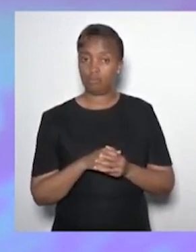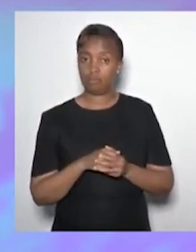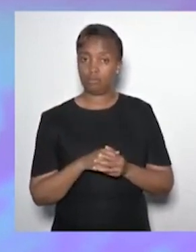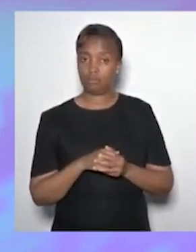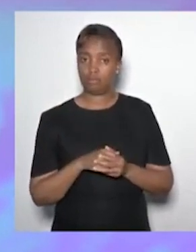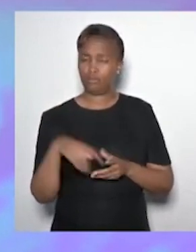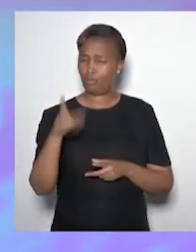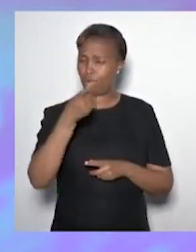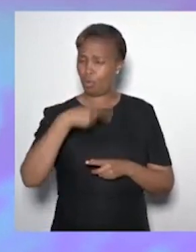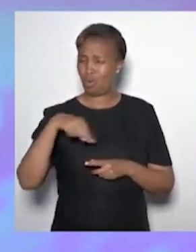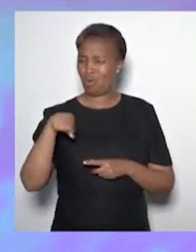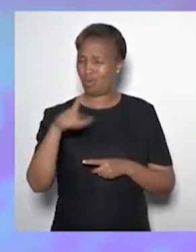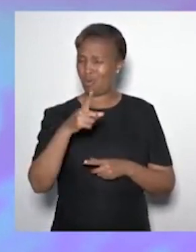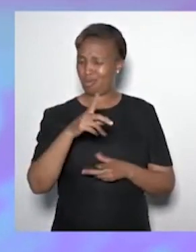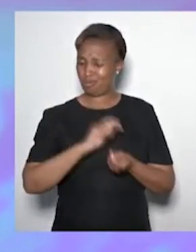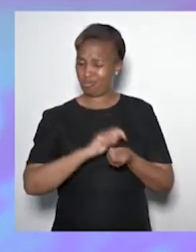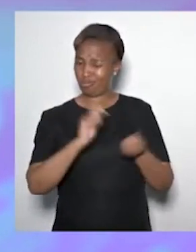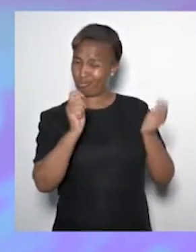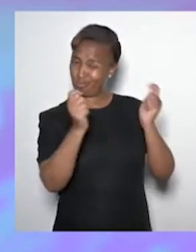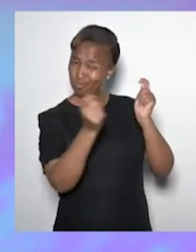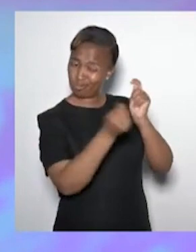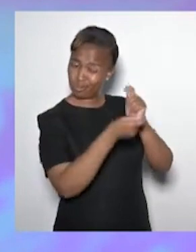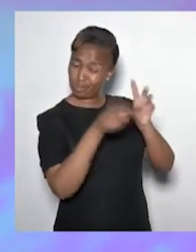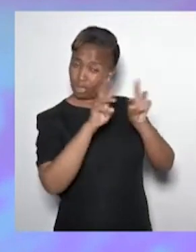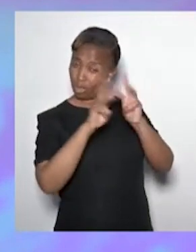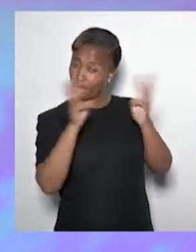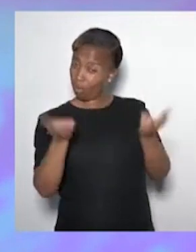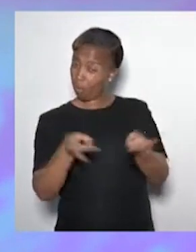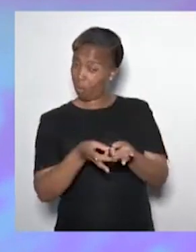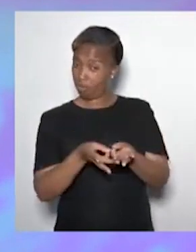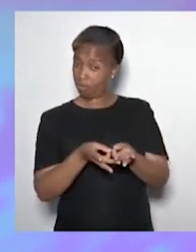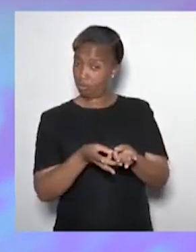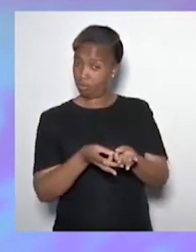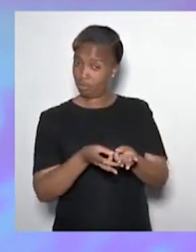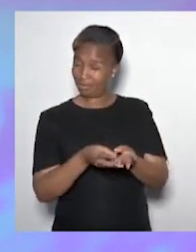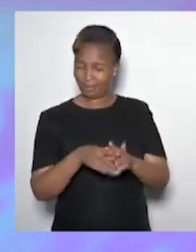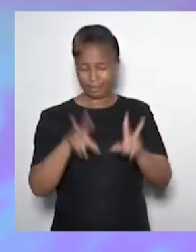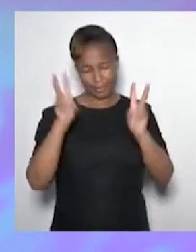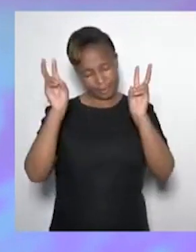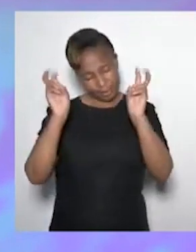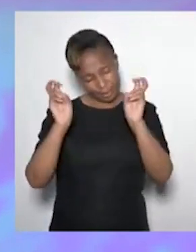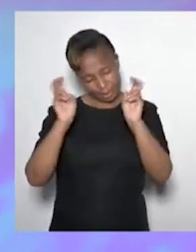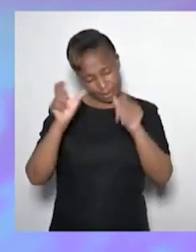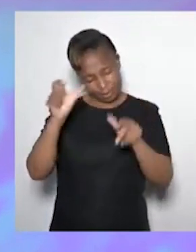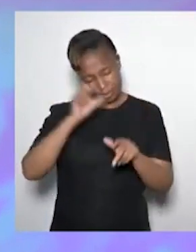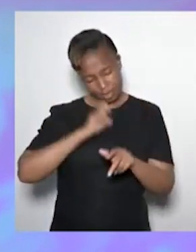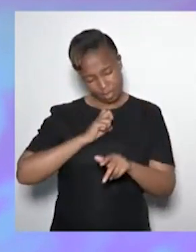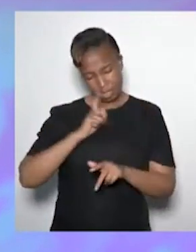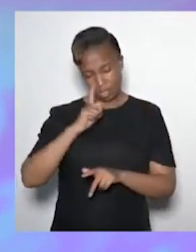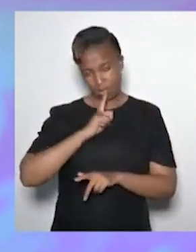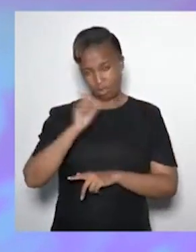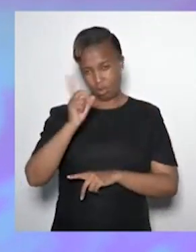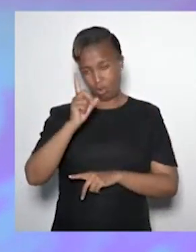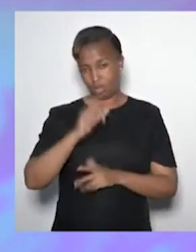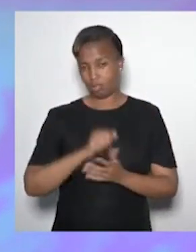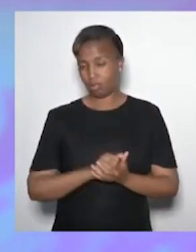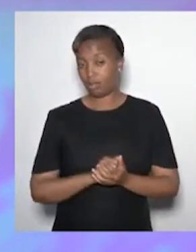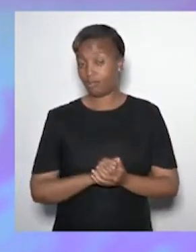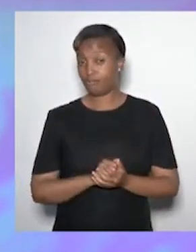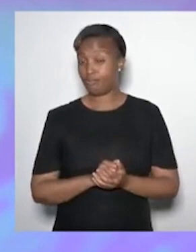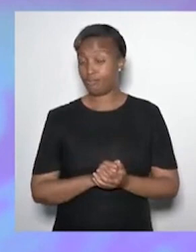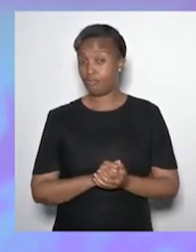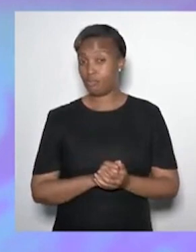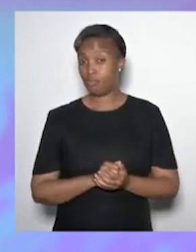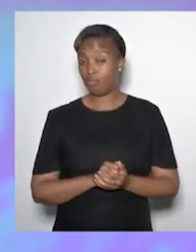for us to transform the world? Our theme tells us in short that